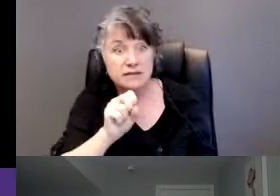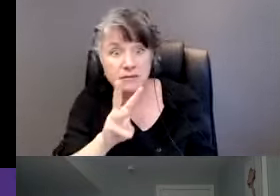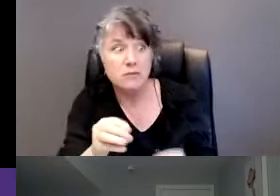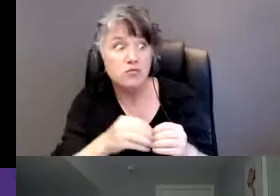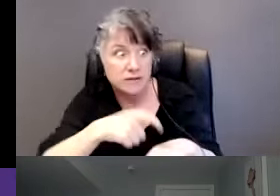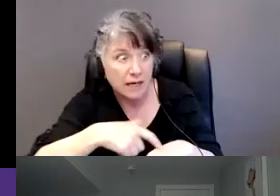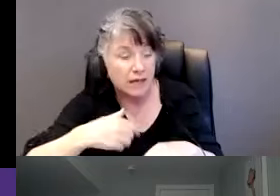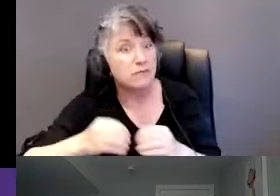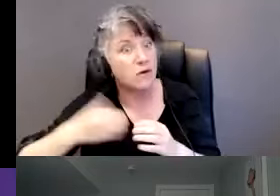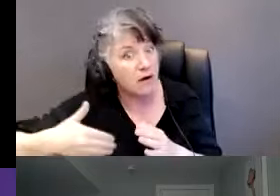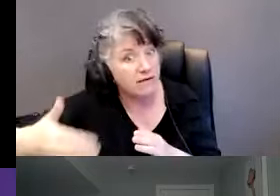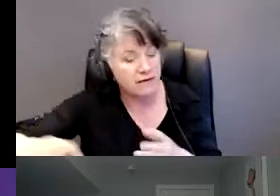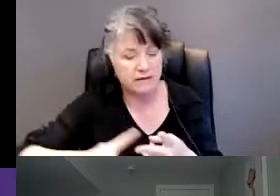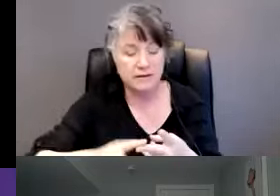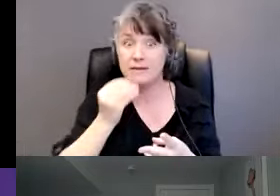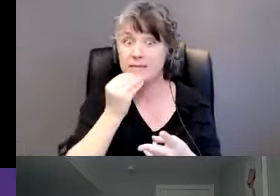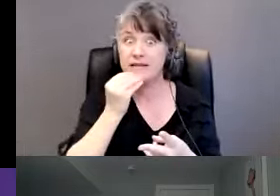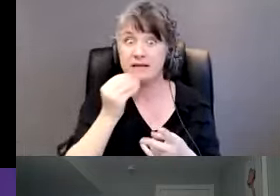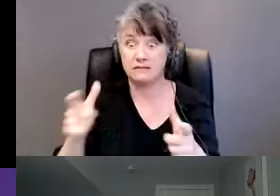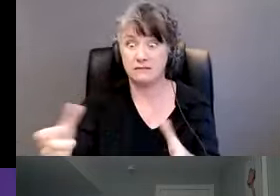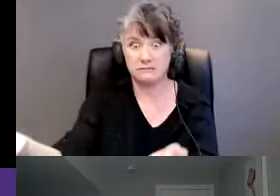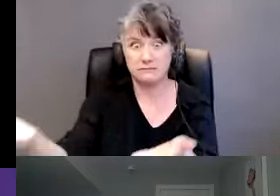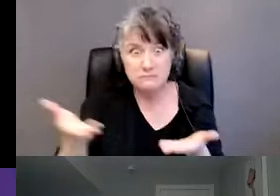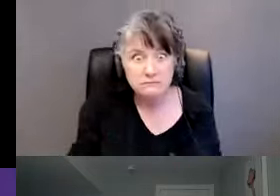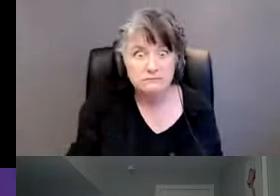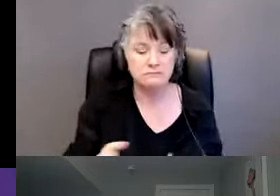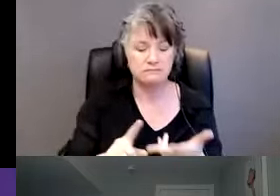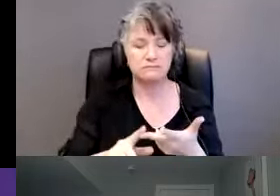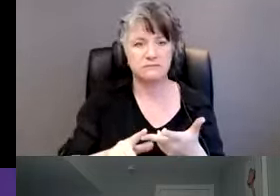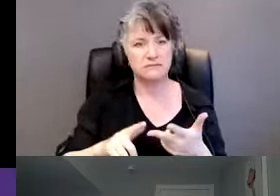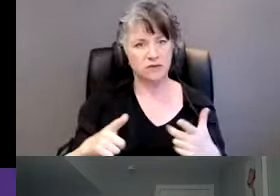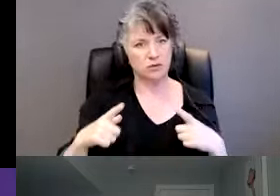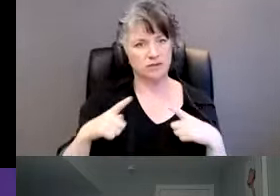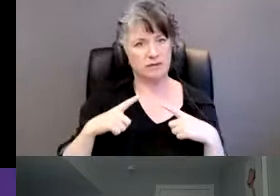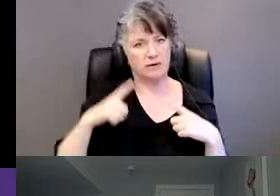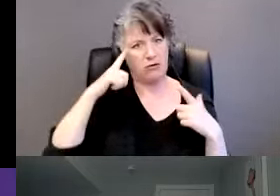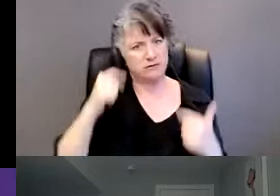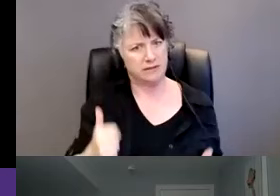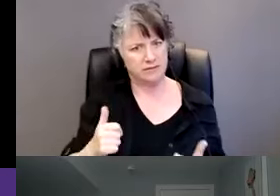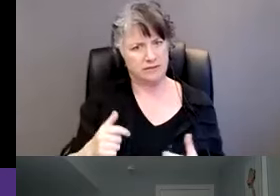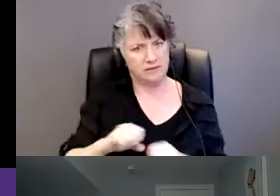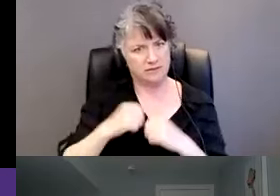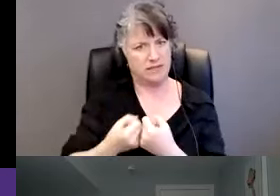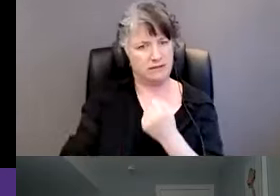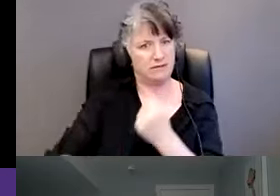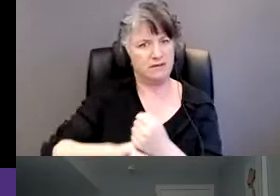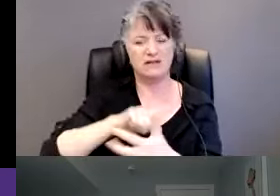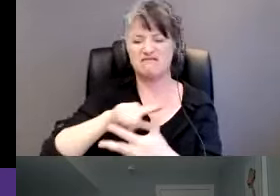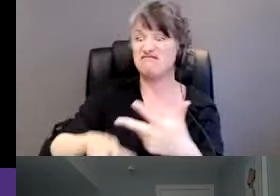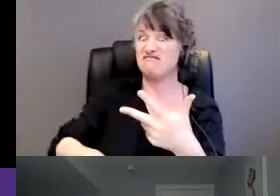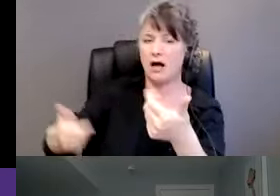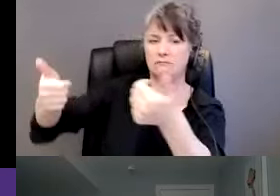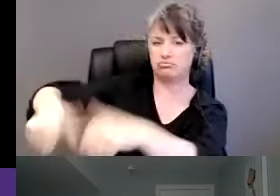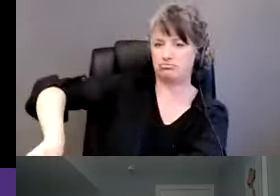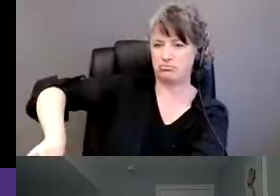Meals on Wheels, and the Alzheimer's Society. Retirement home and long-term care had been discussed with both individuals. However, neither